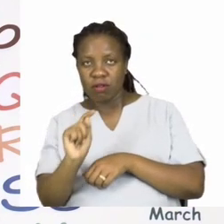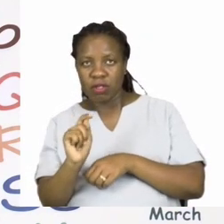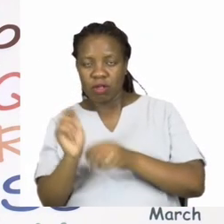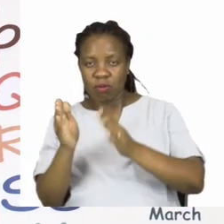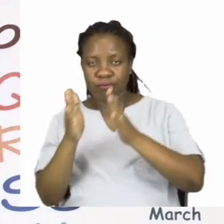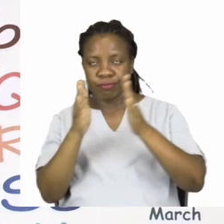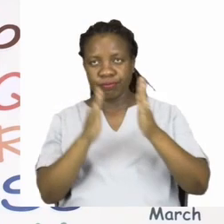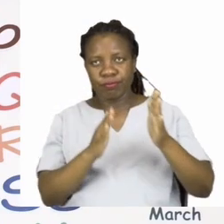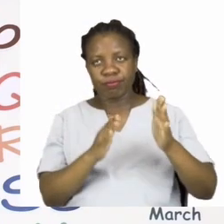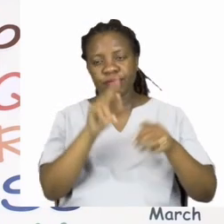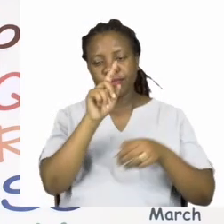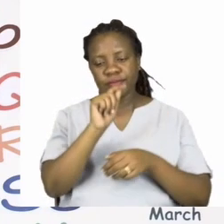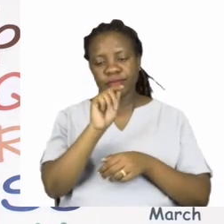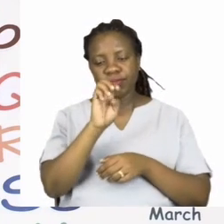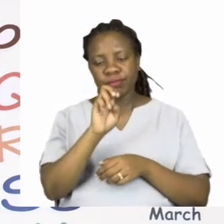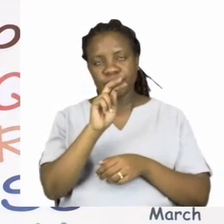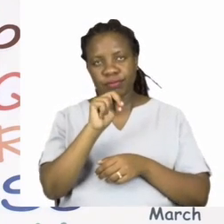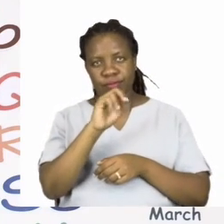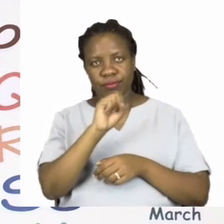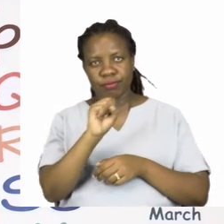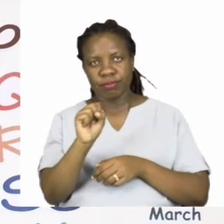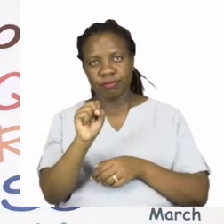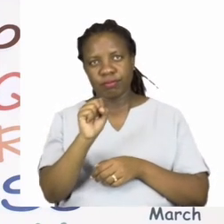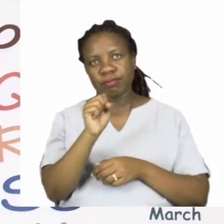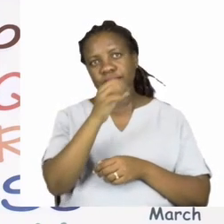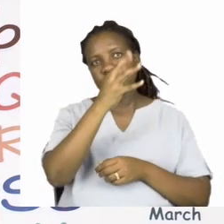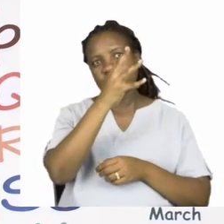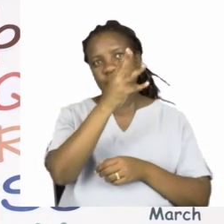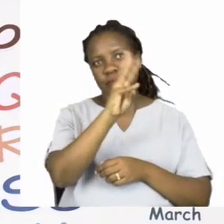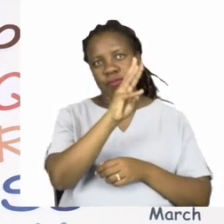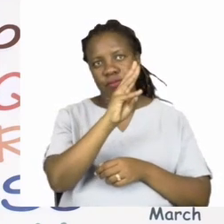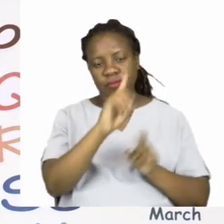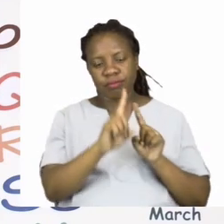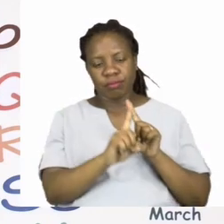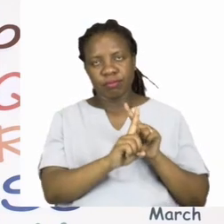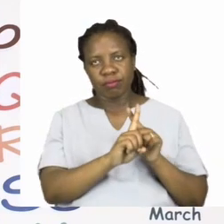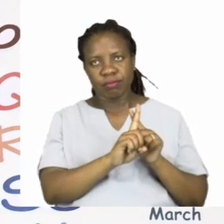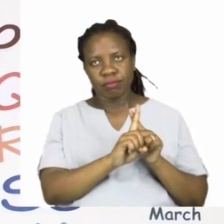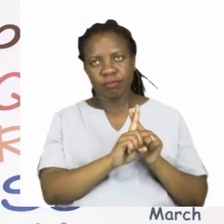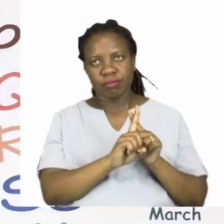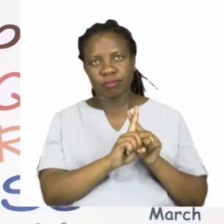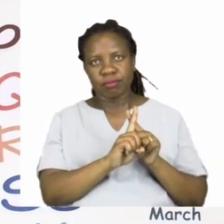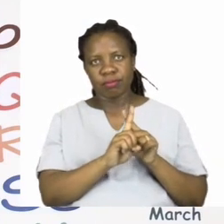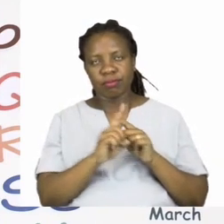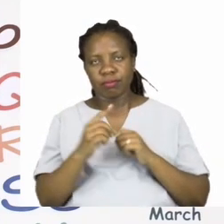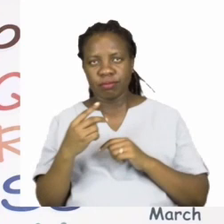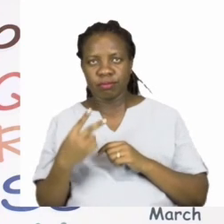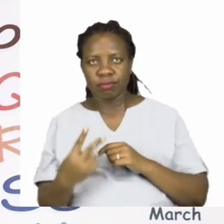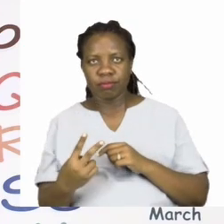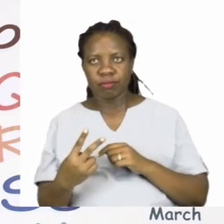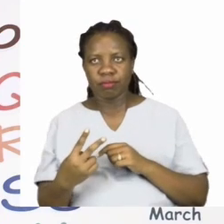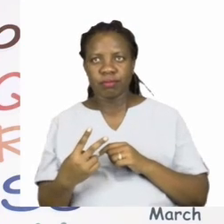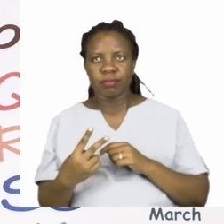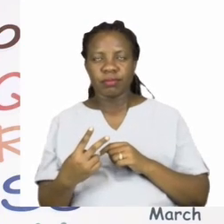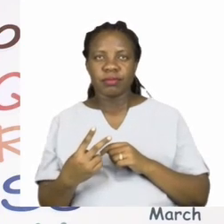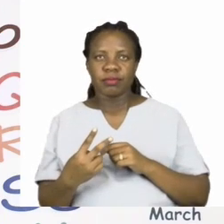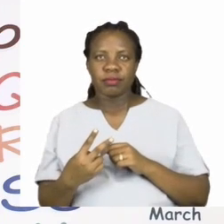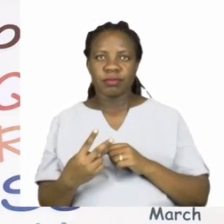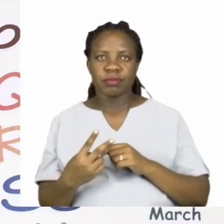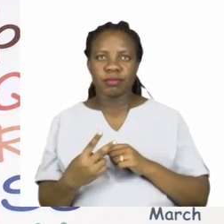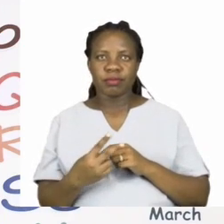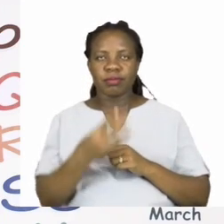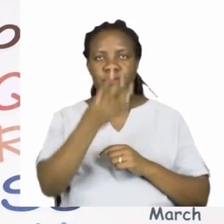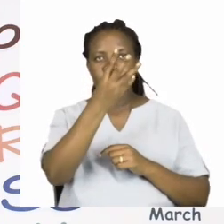the tens. And we are going to say 6 times 2. Let's say it